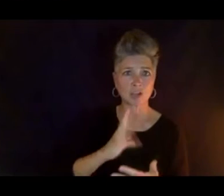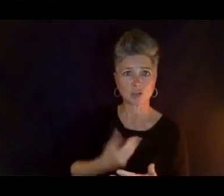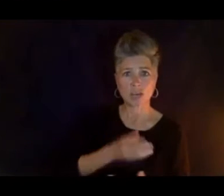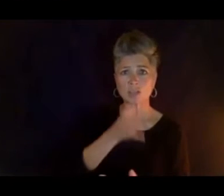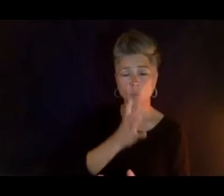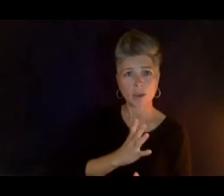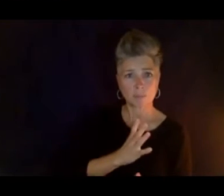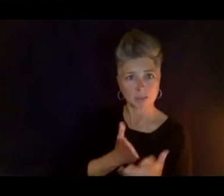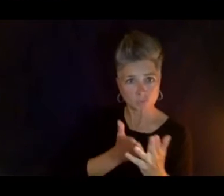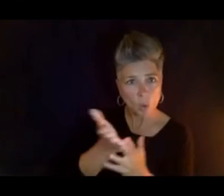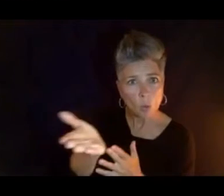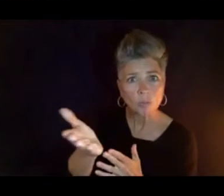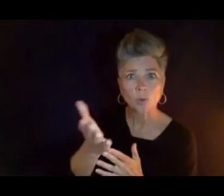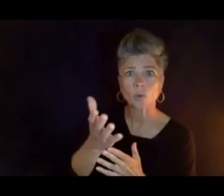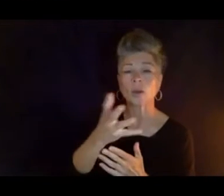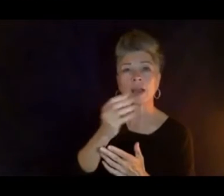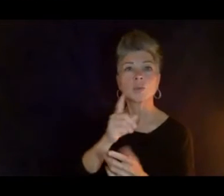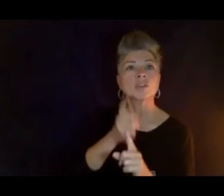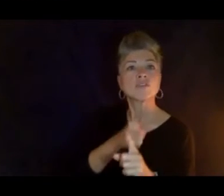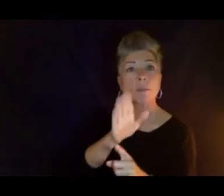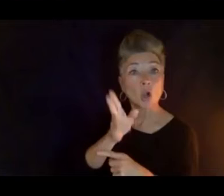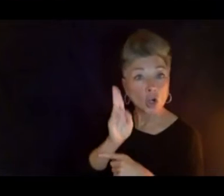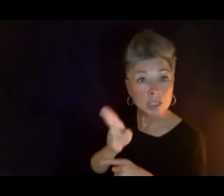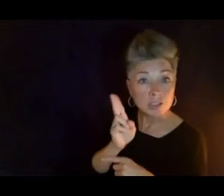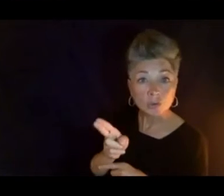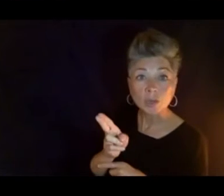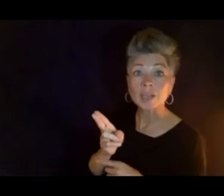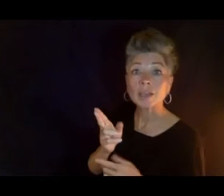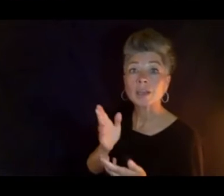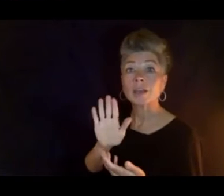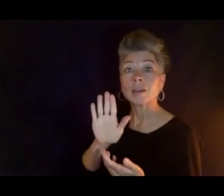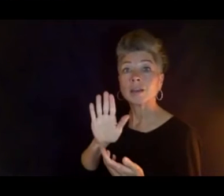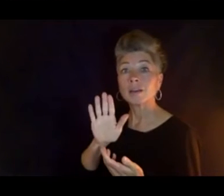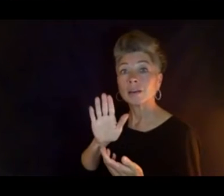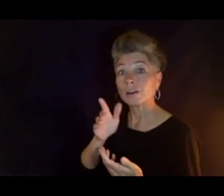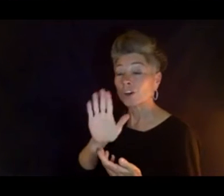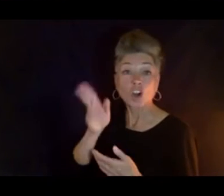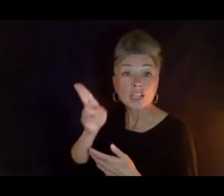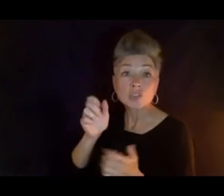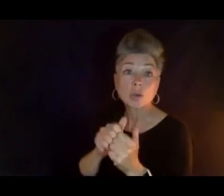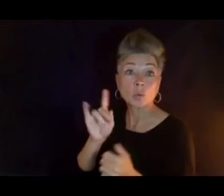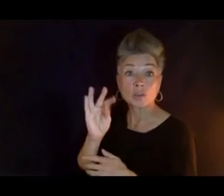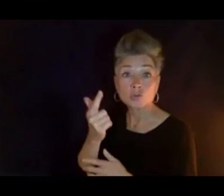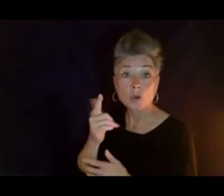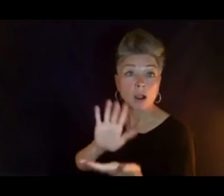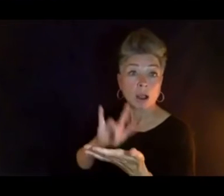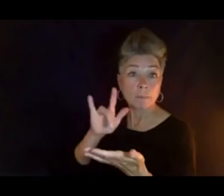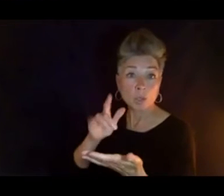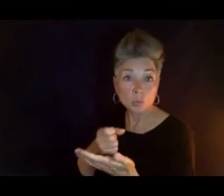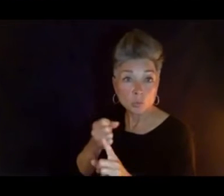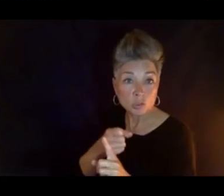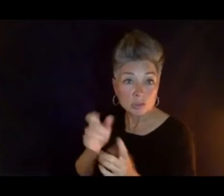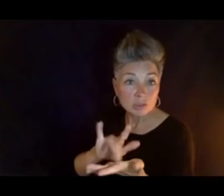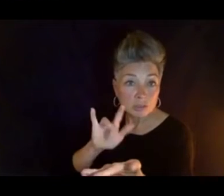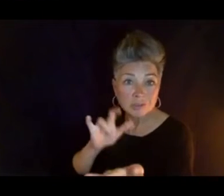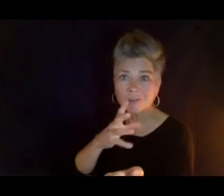was from her history in sex work, or her history dealing with family and drug abuse, and dealing with not being accepted and things like that.